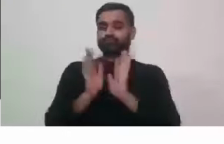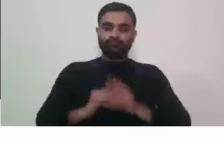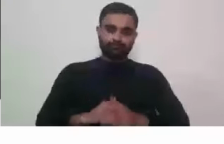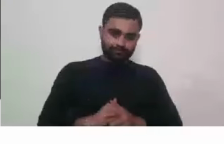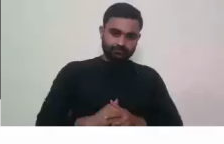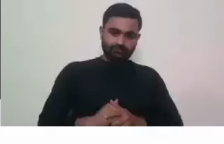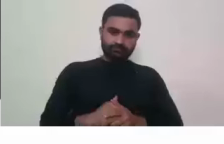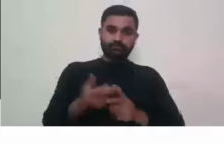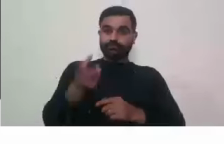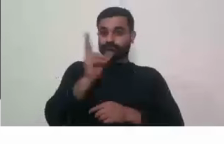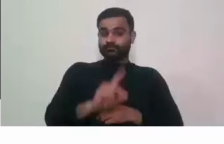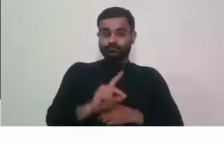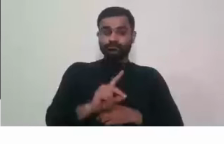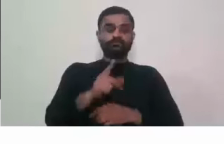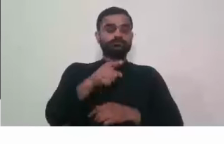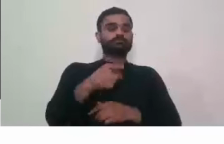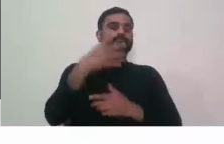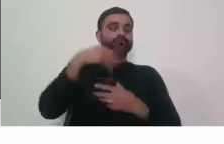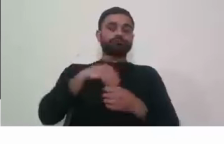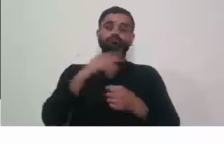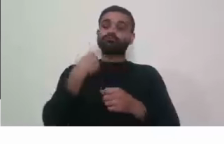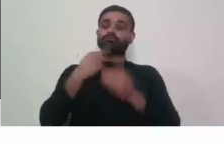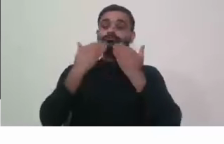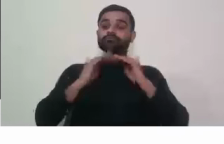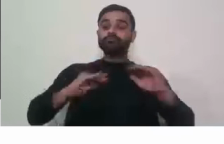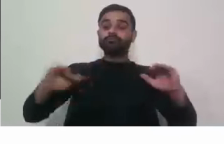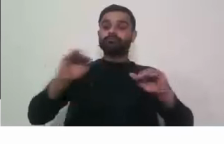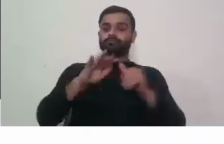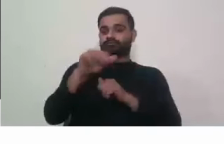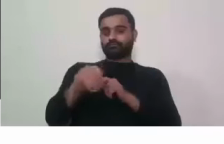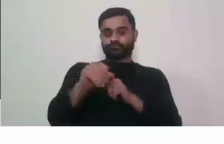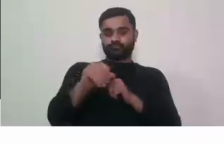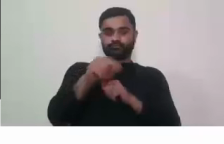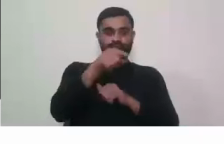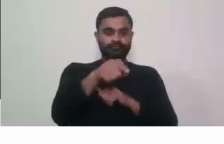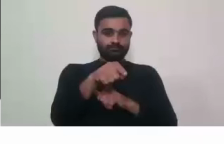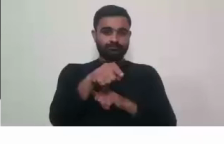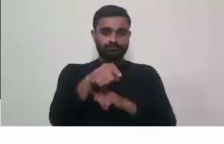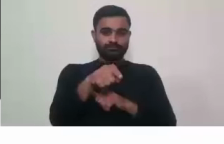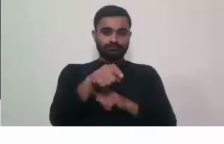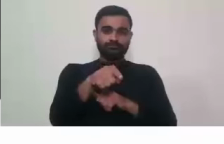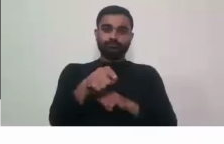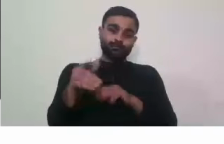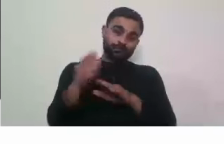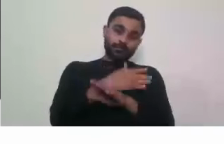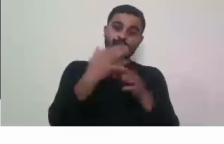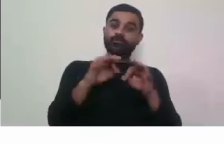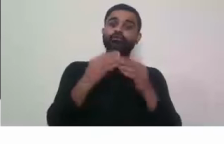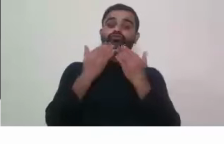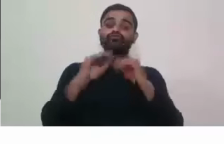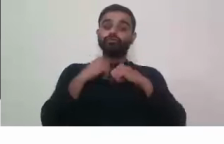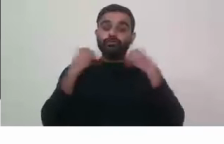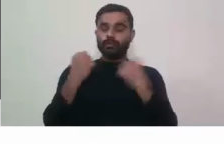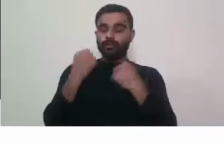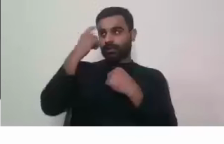And again, it's the Padlet time, but those of you who cannot access Padlet, you are free to share the activities that come in your mind